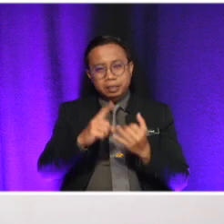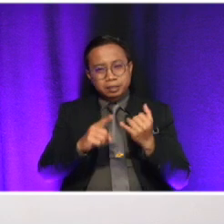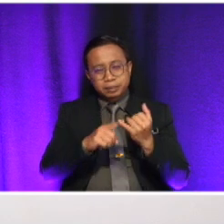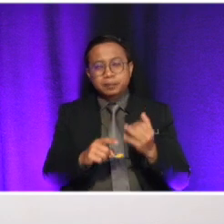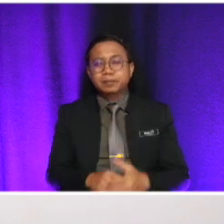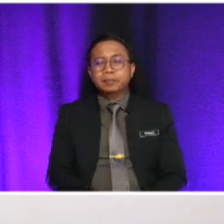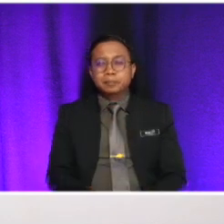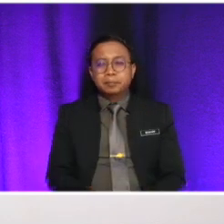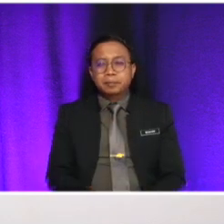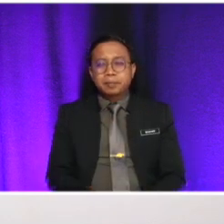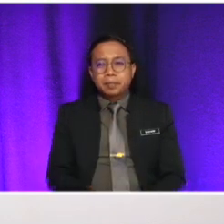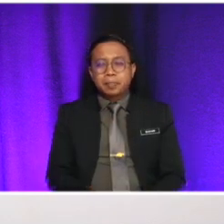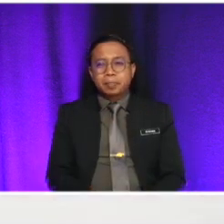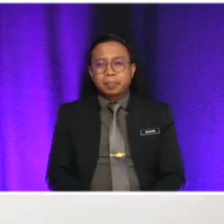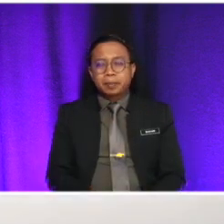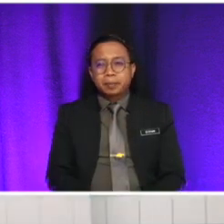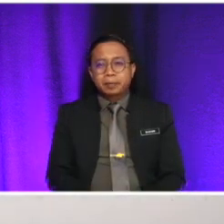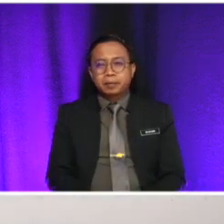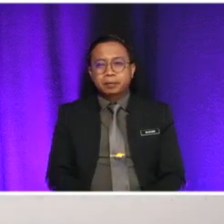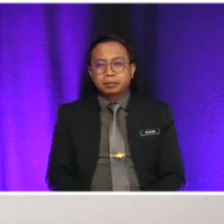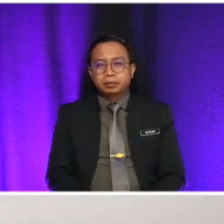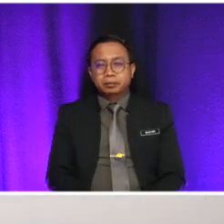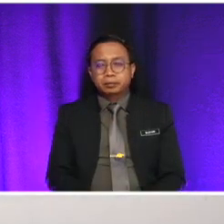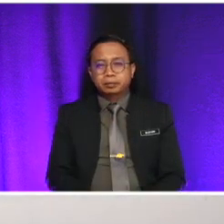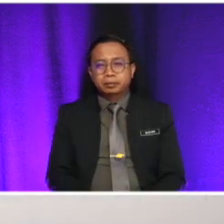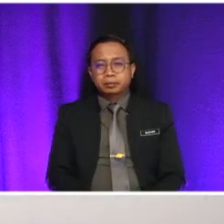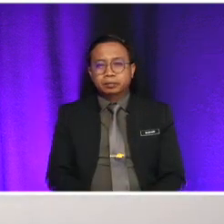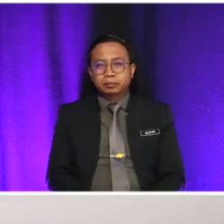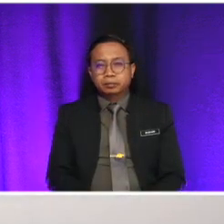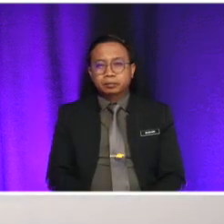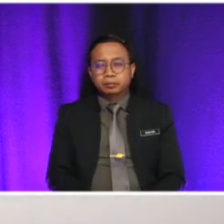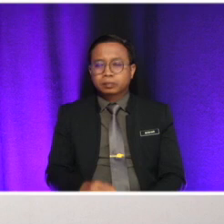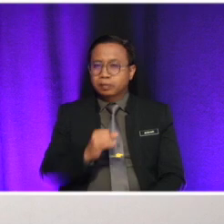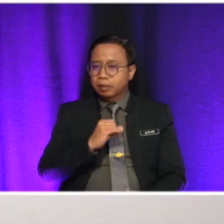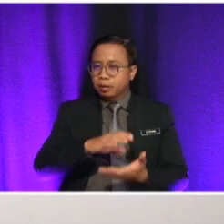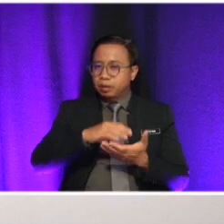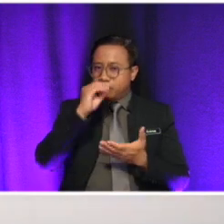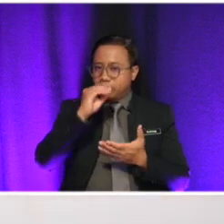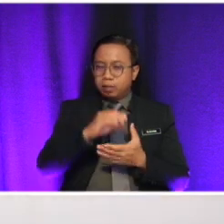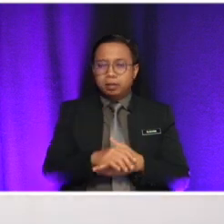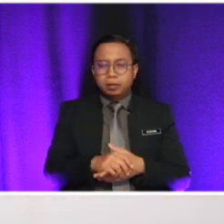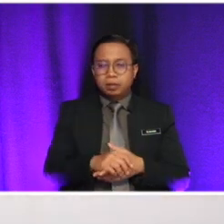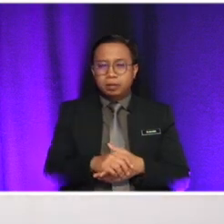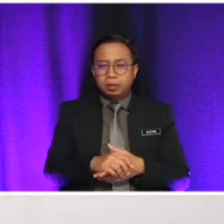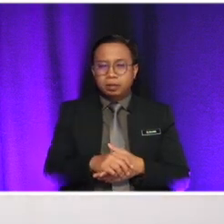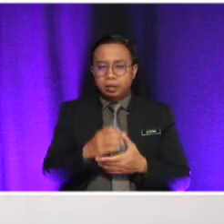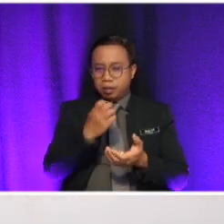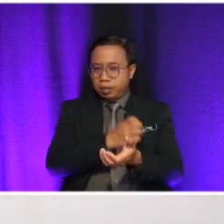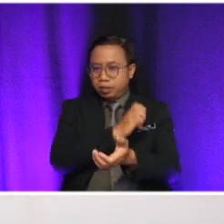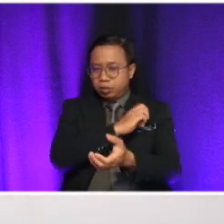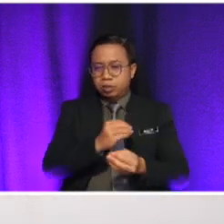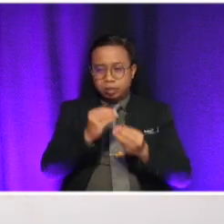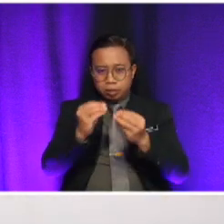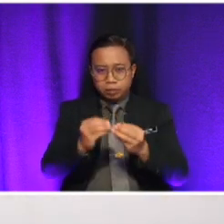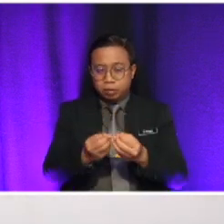Okay. All right, finally, Varshini. In today's lesson, I've learned that development of energy bring a lot of